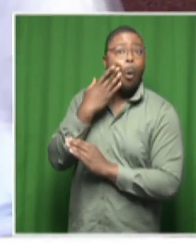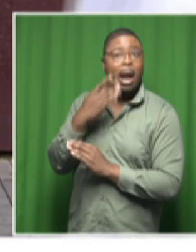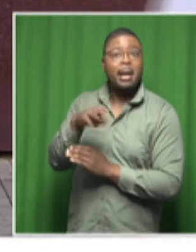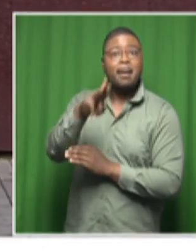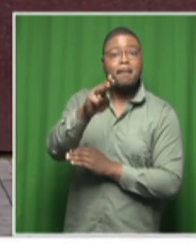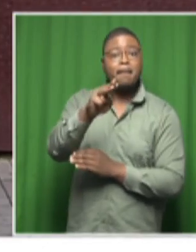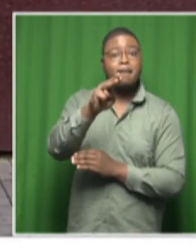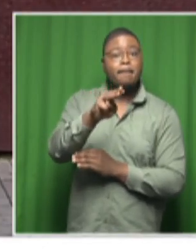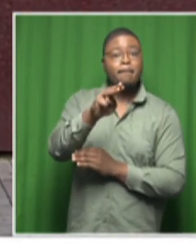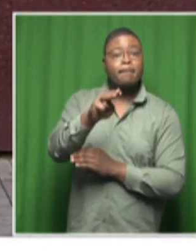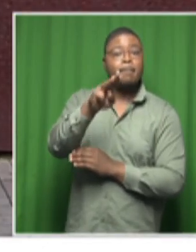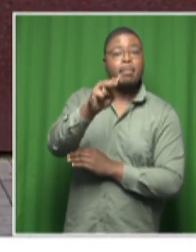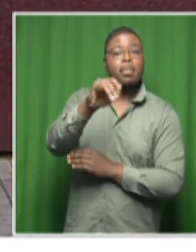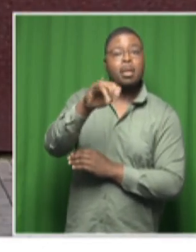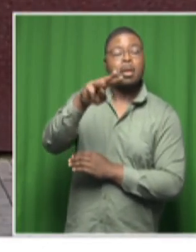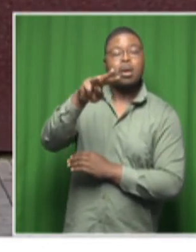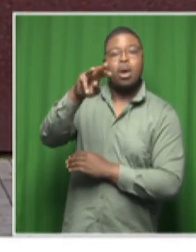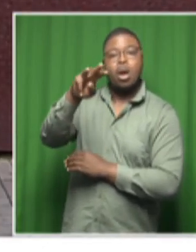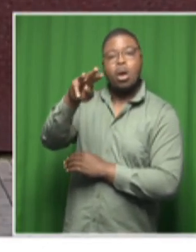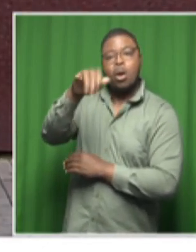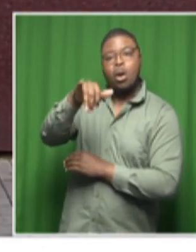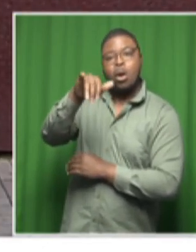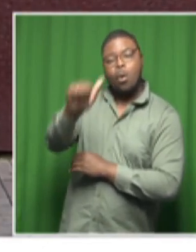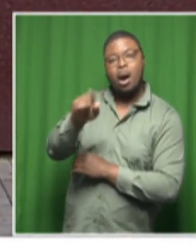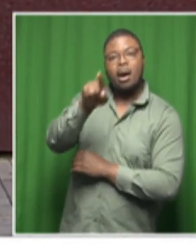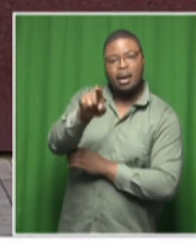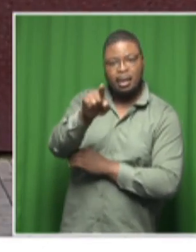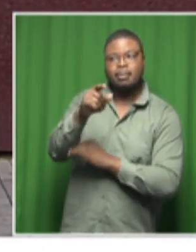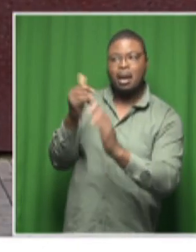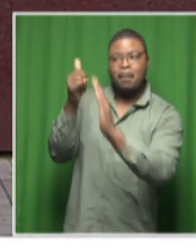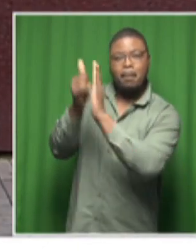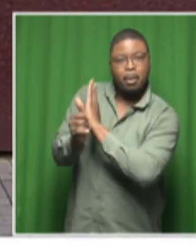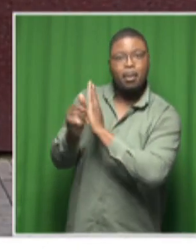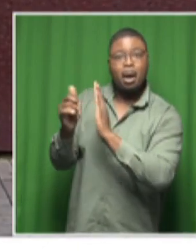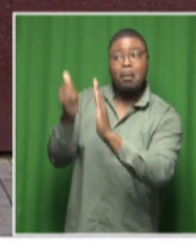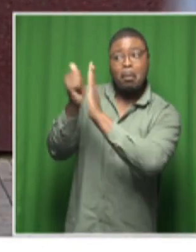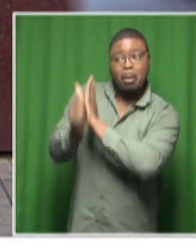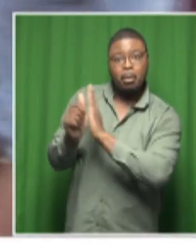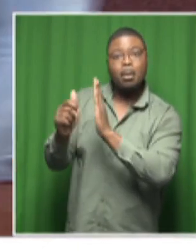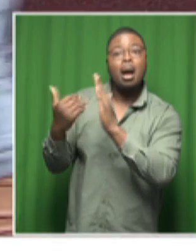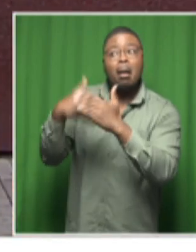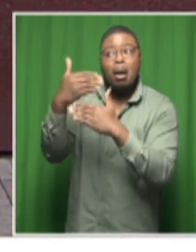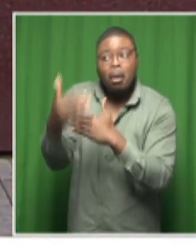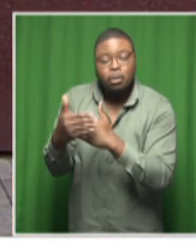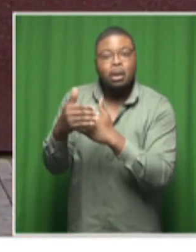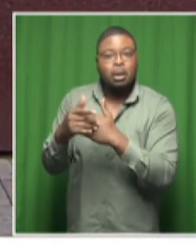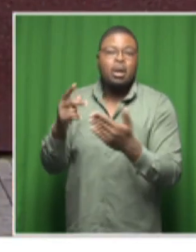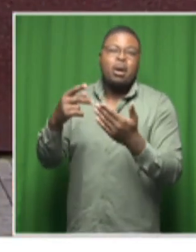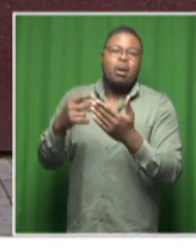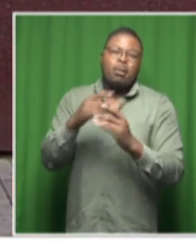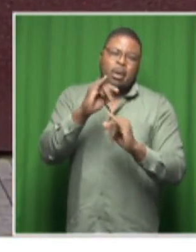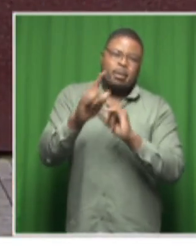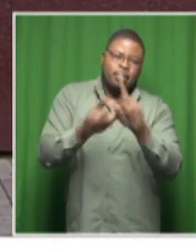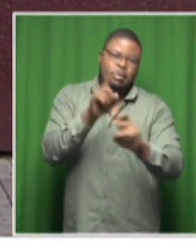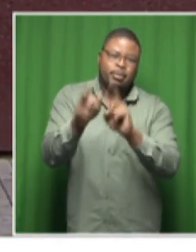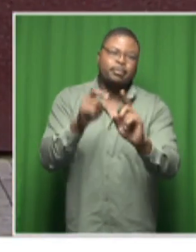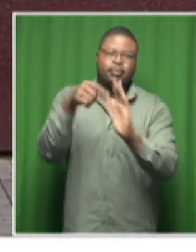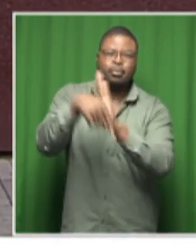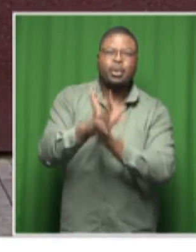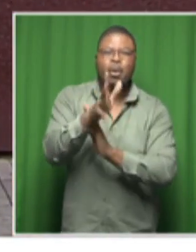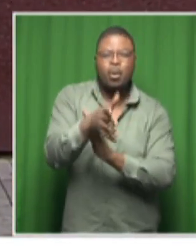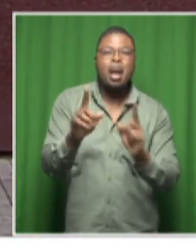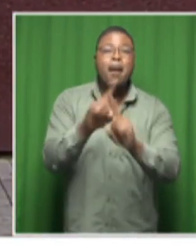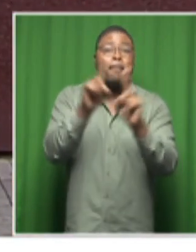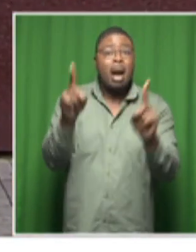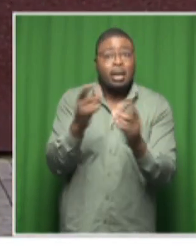was going to take the stand here this morning. Seems to be a change of plan again, Sakina. I have wind of the fact that there might be